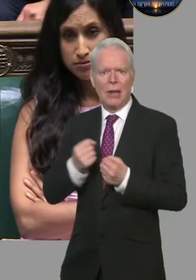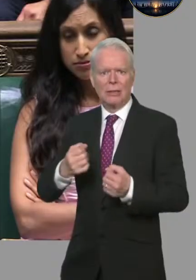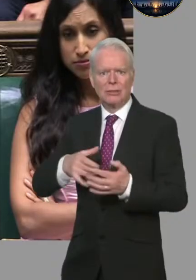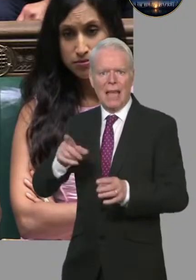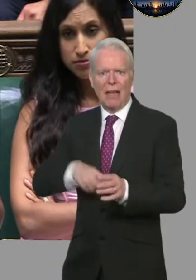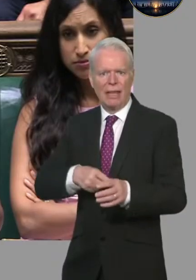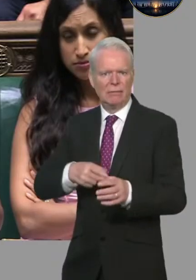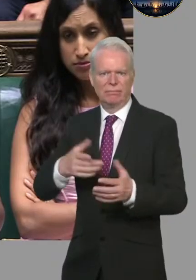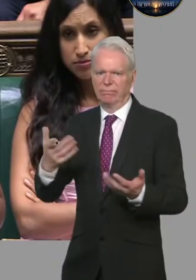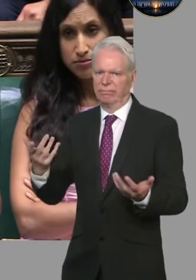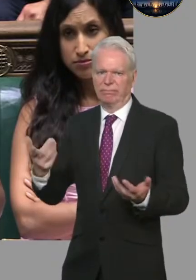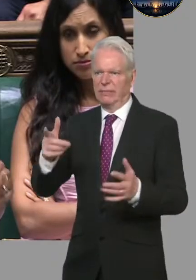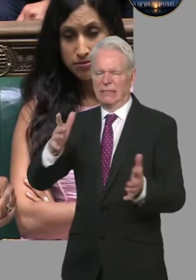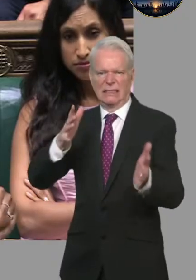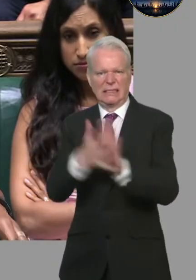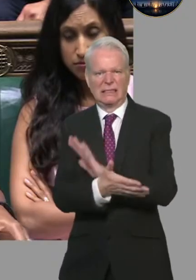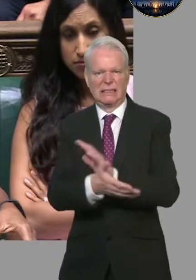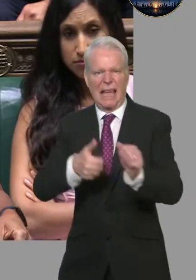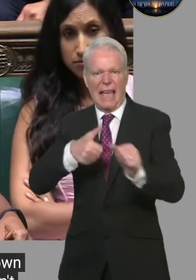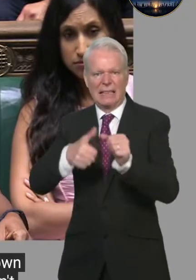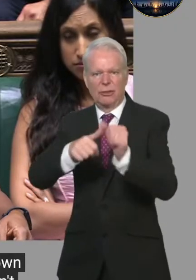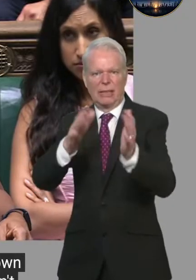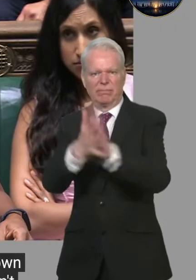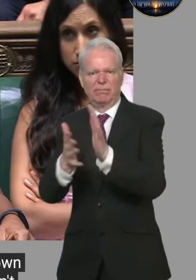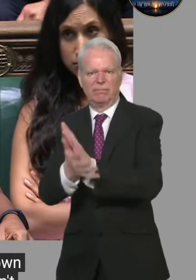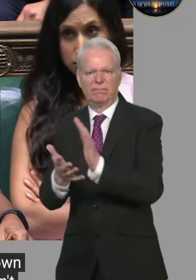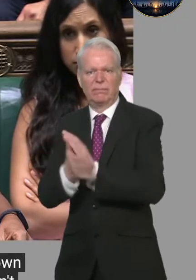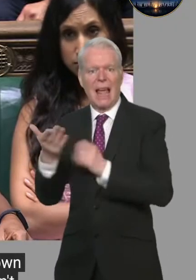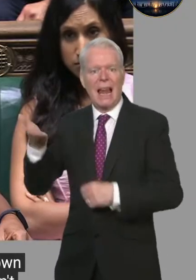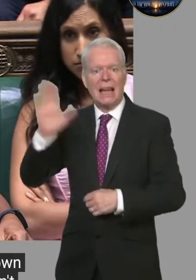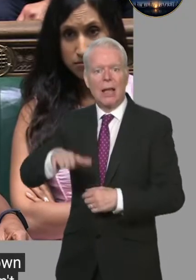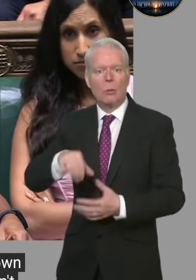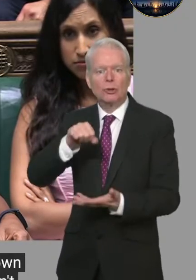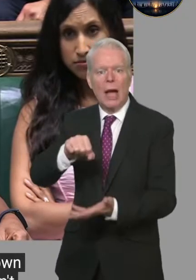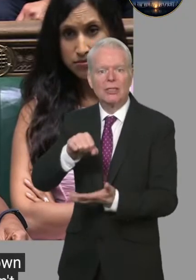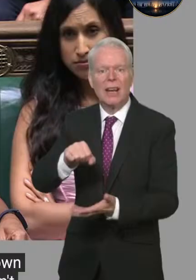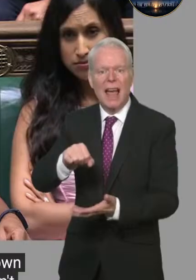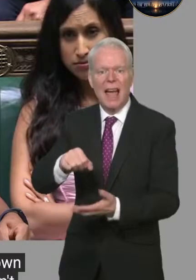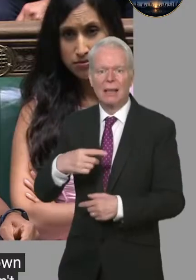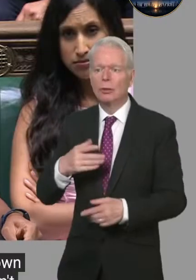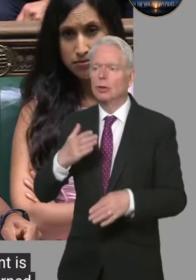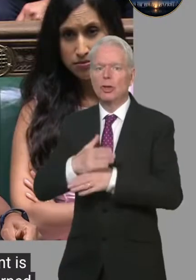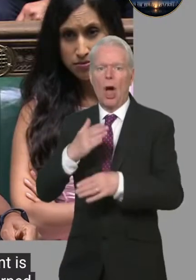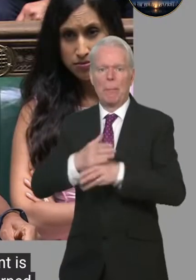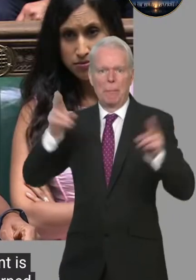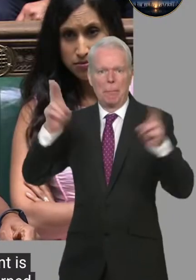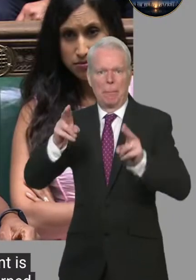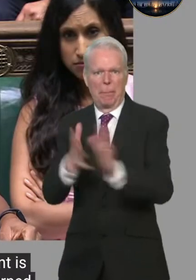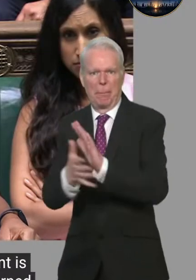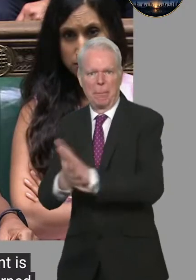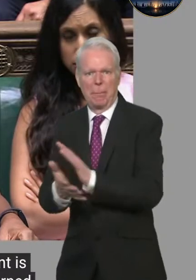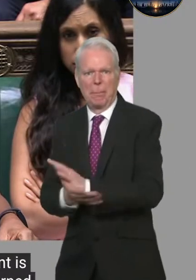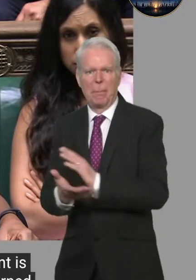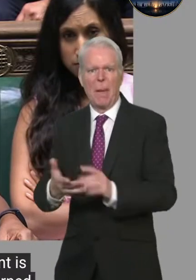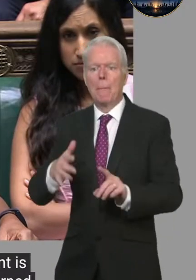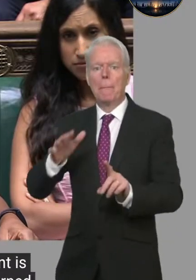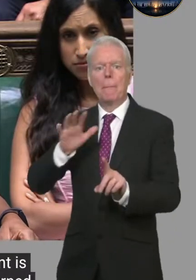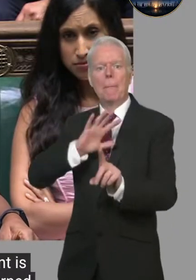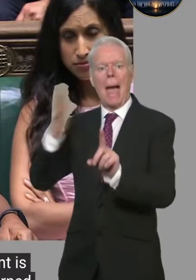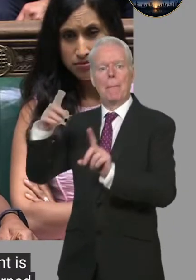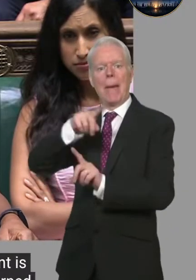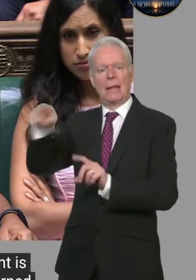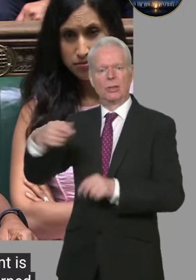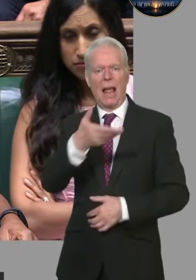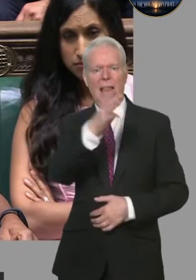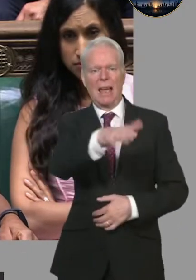He U-turned again and again and again to appease them, and now they've abandoned him. And what for?